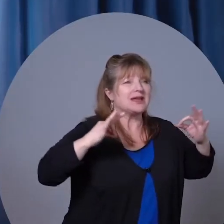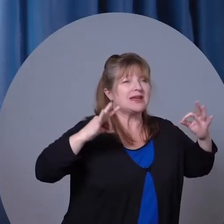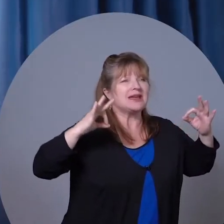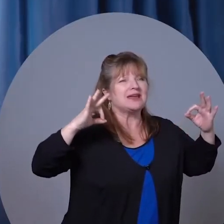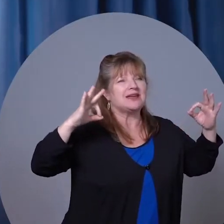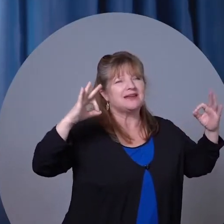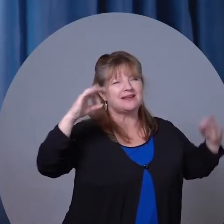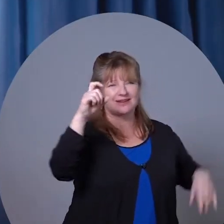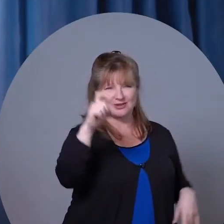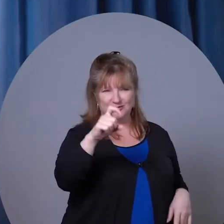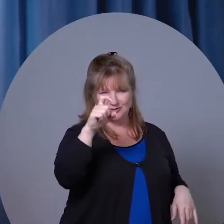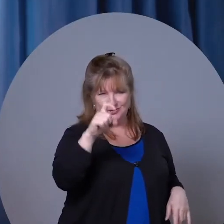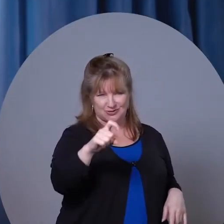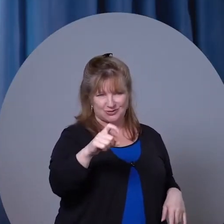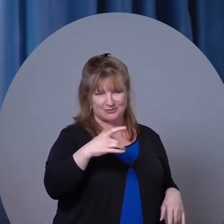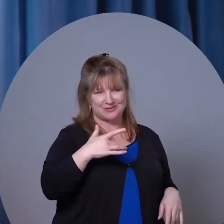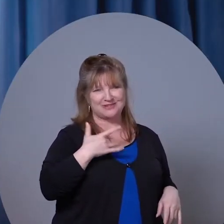as you should be.